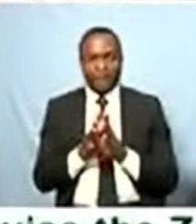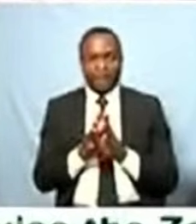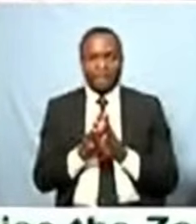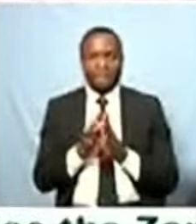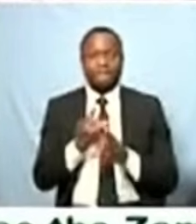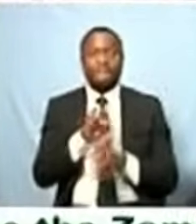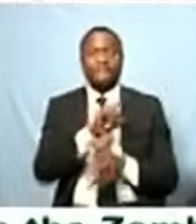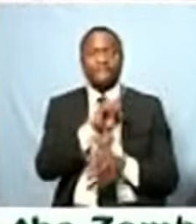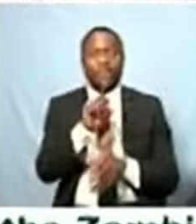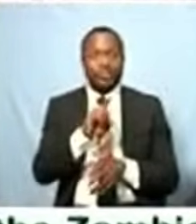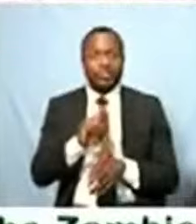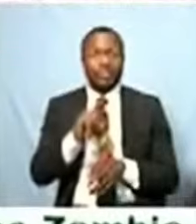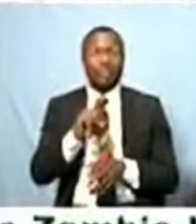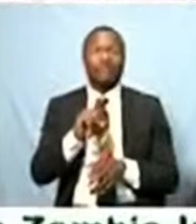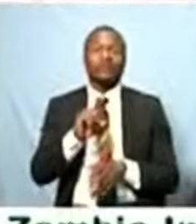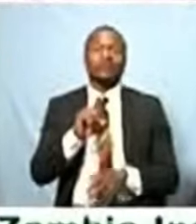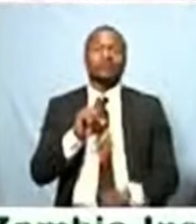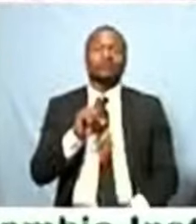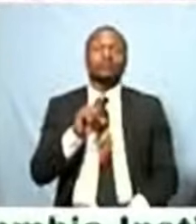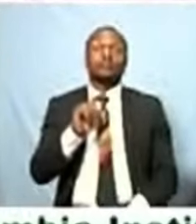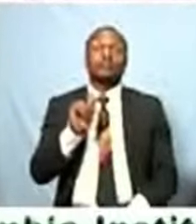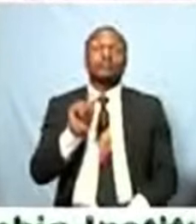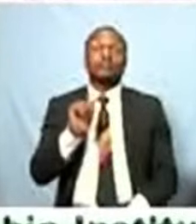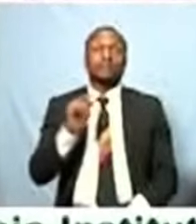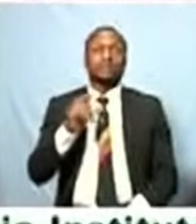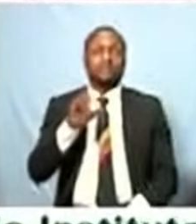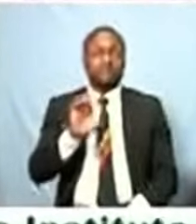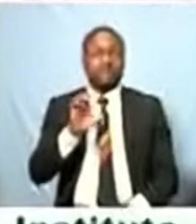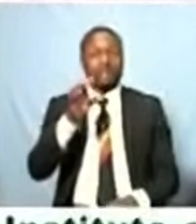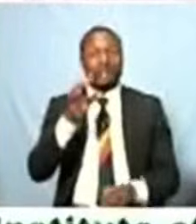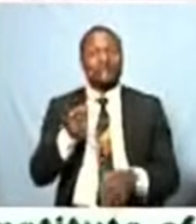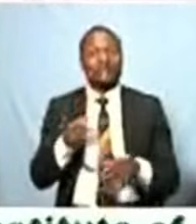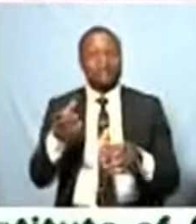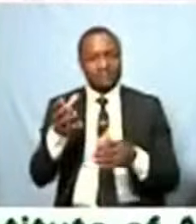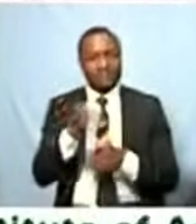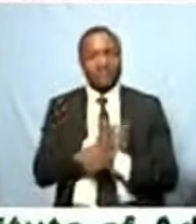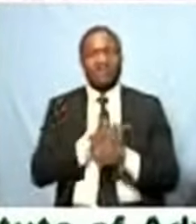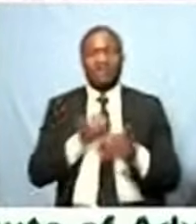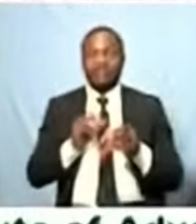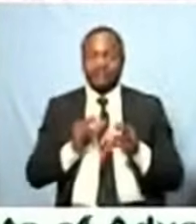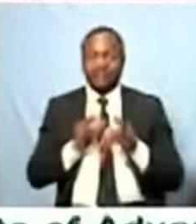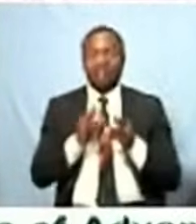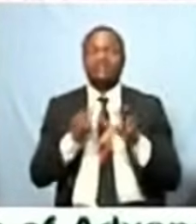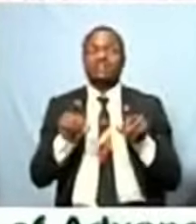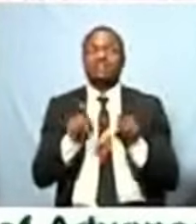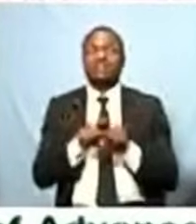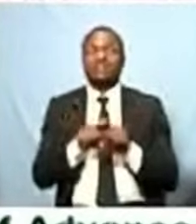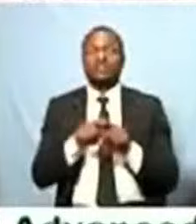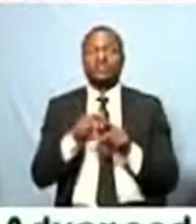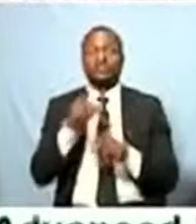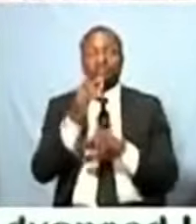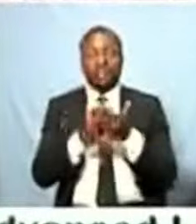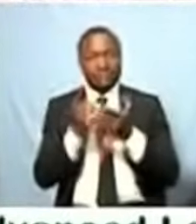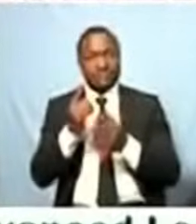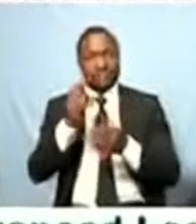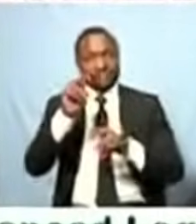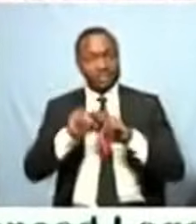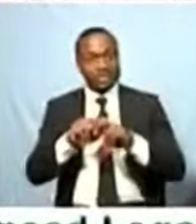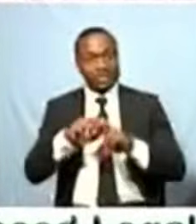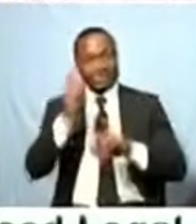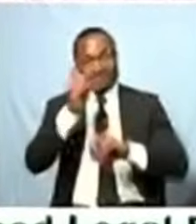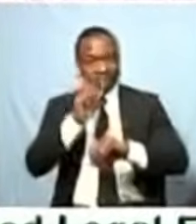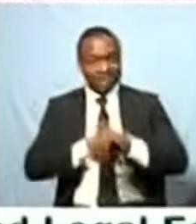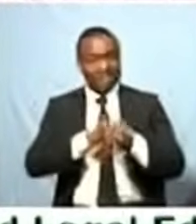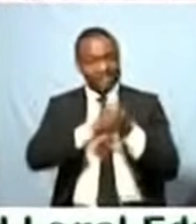even Ziare can take the same route. If someone has the time and opportunity to sit on the first attempt and